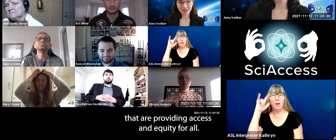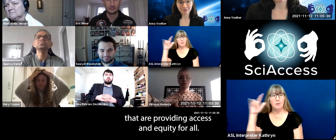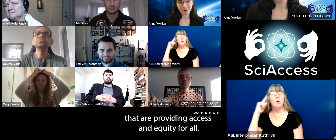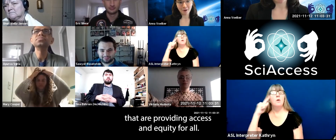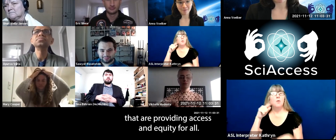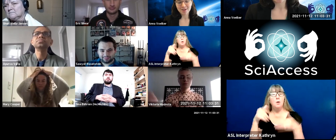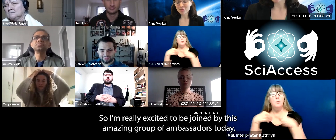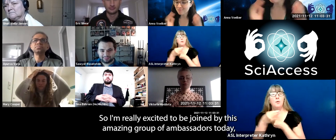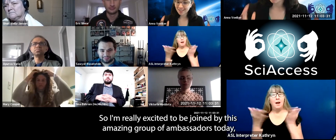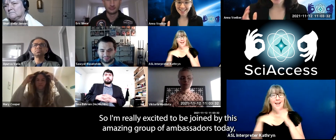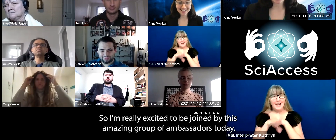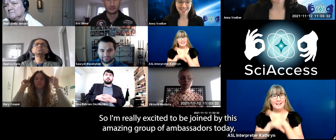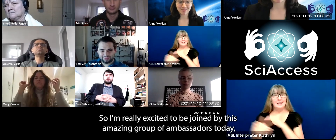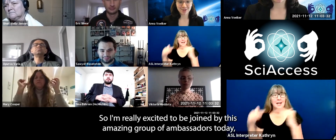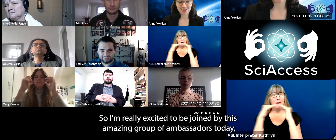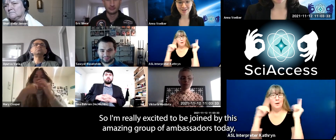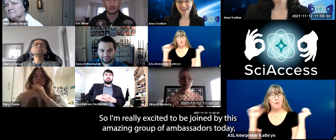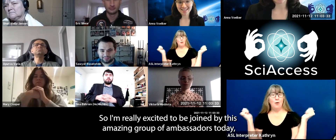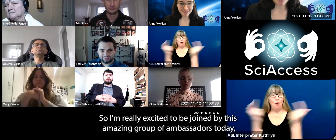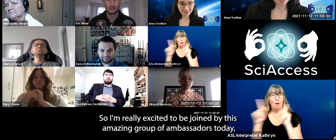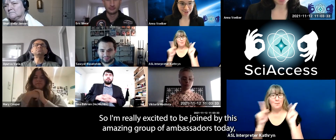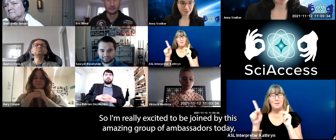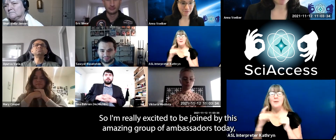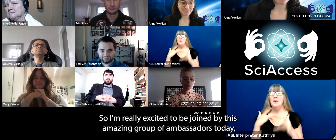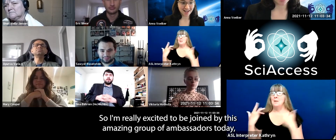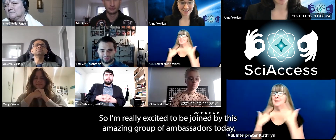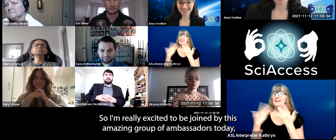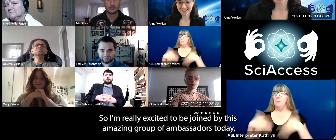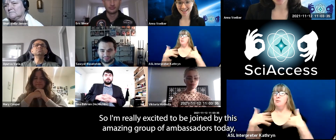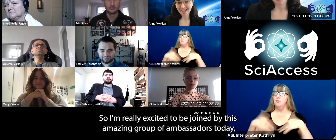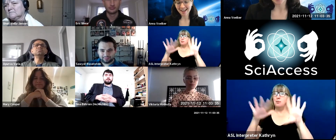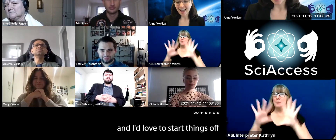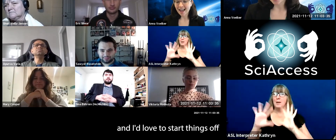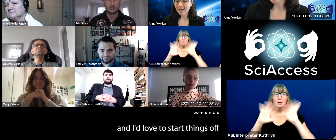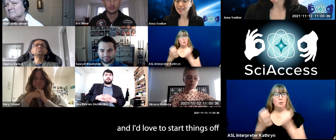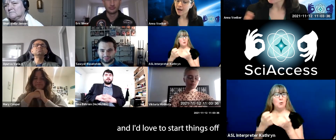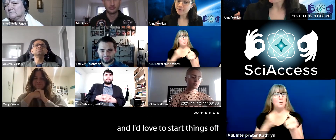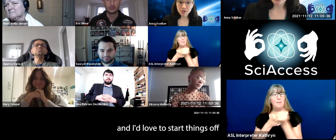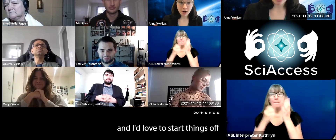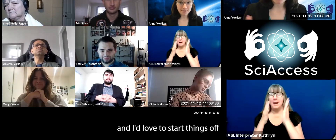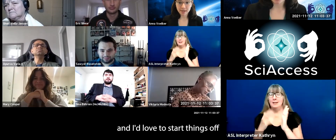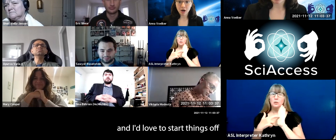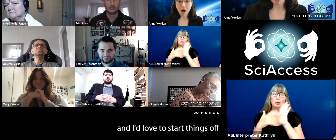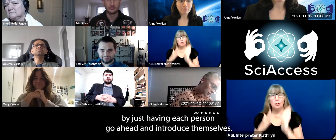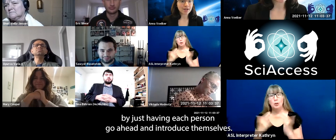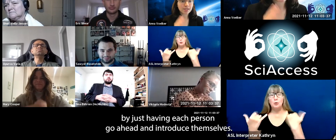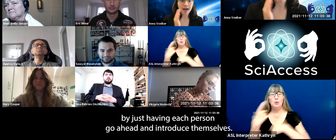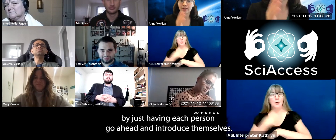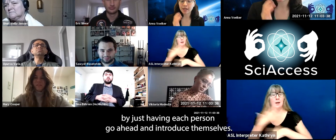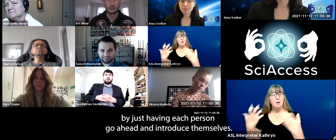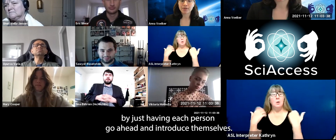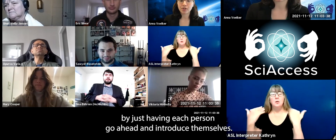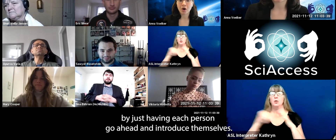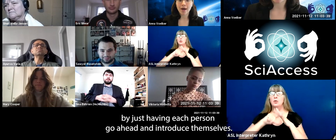and equity for all. So I'm really excited to be joined by this amazing group of ambassadors today. And I'd love to start things off by just